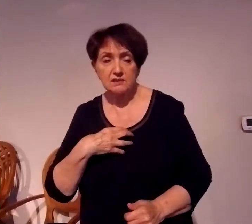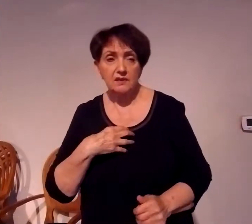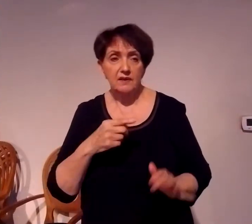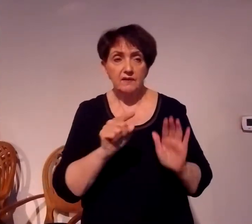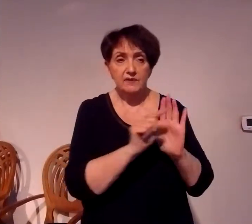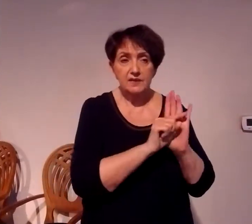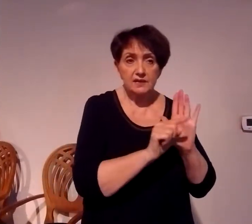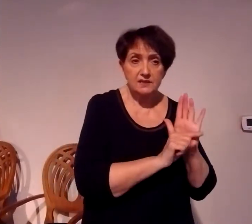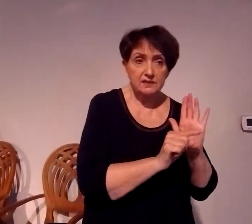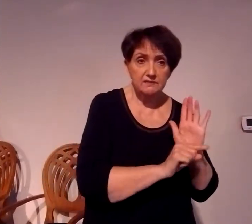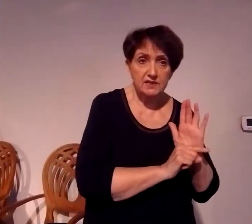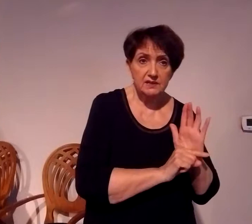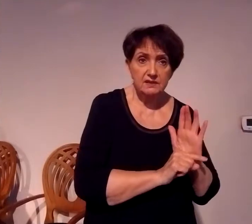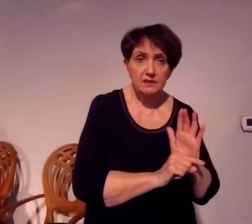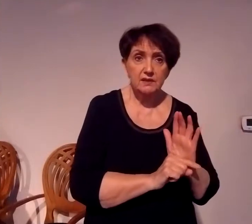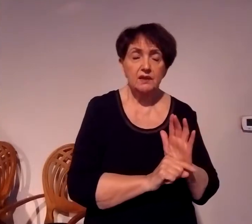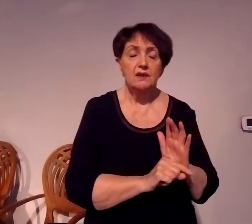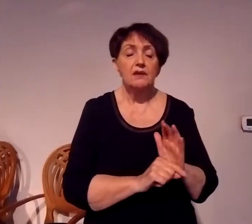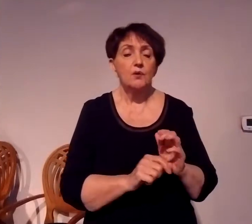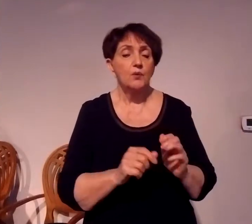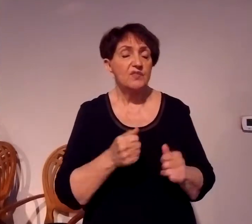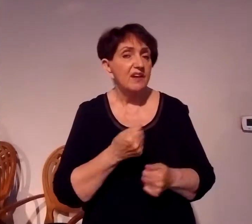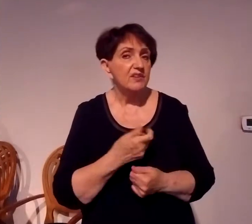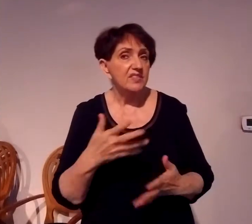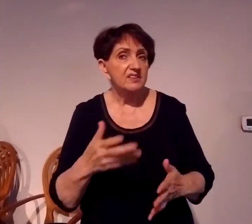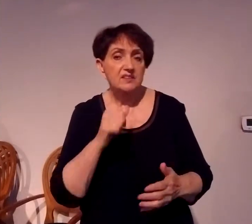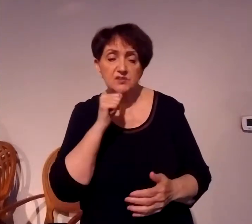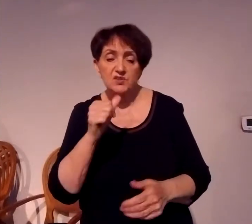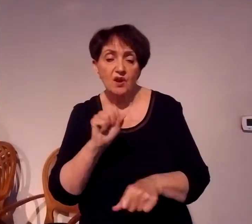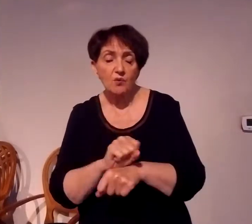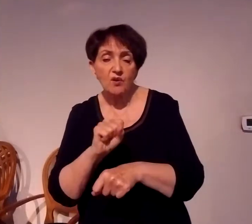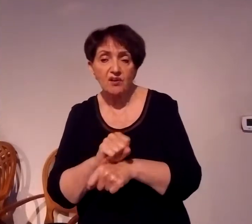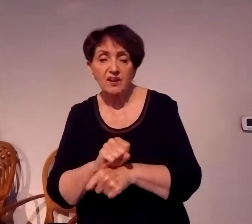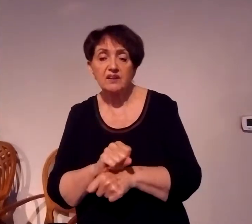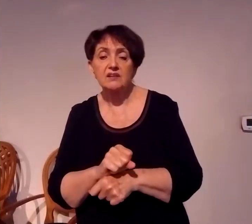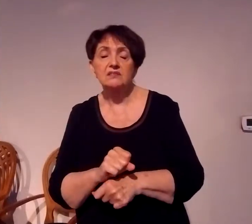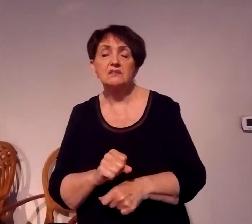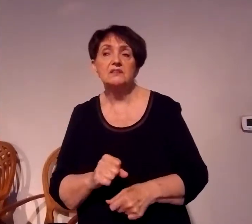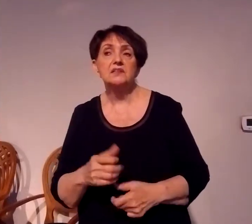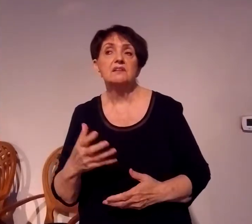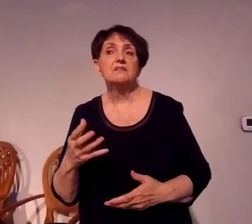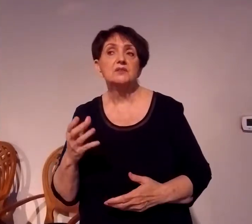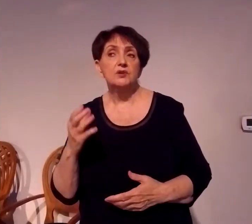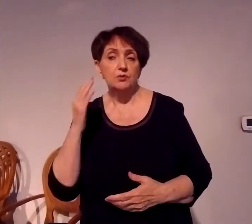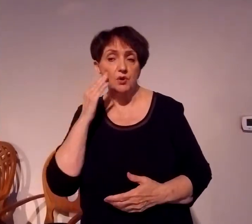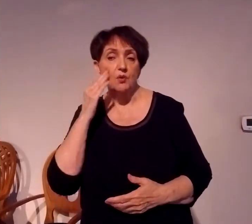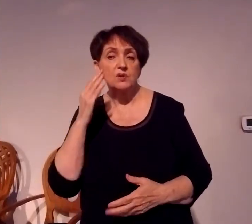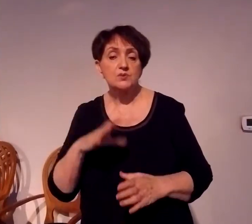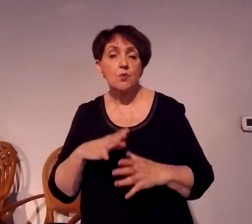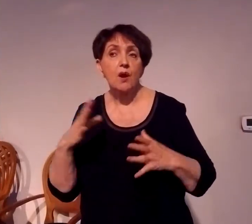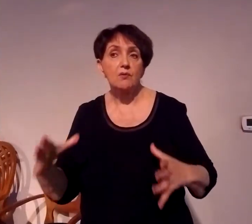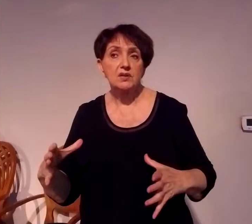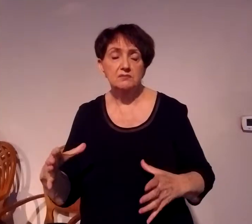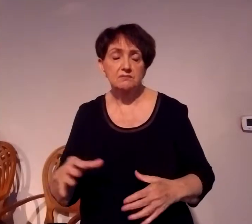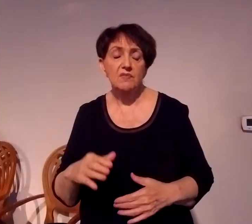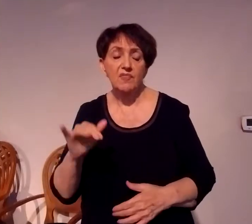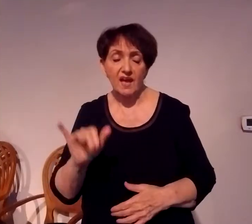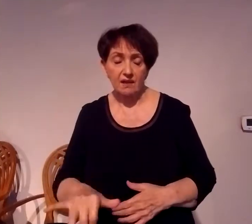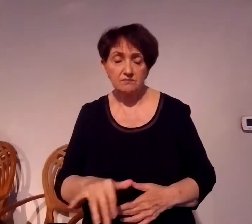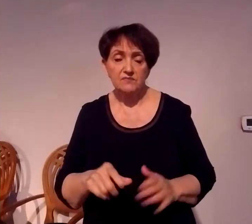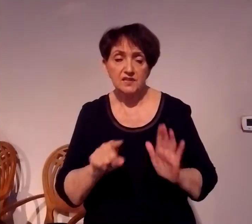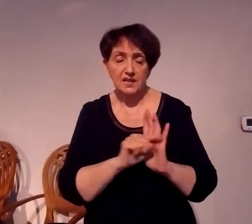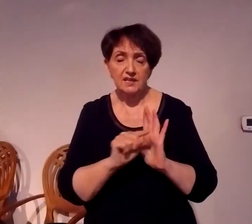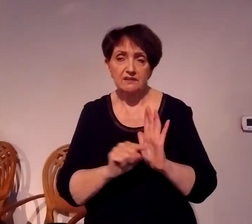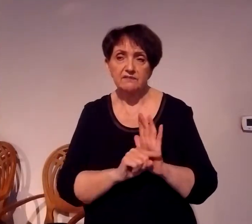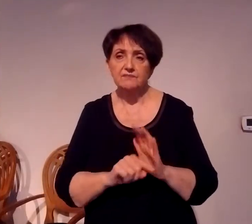the negativity of all the things that aren't working in your life. Guess what's growing? Well, this is no different. We have to pay attention